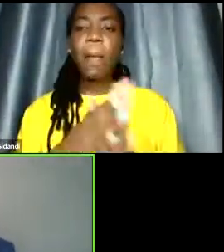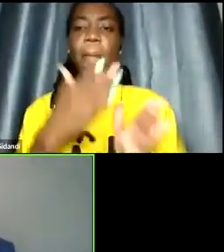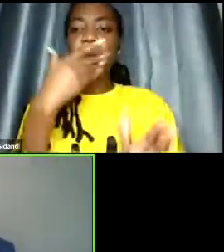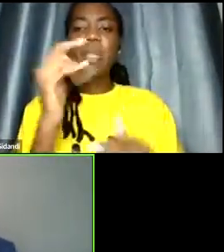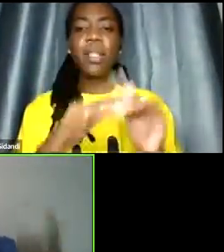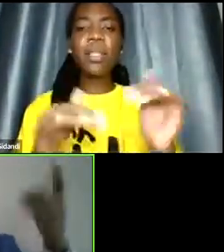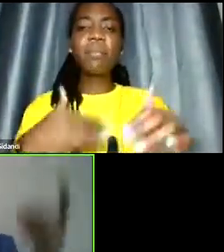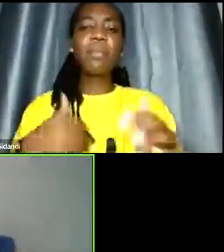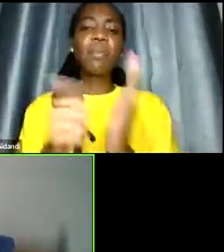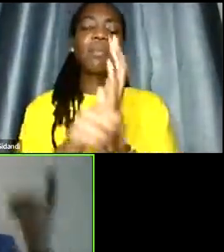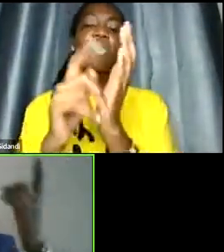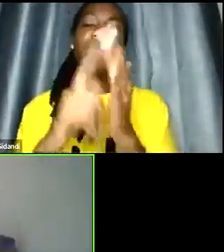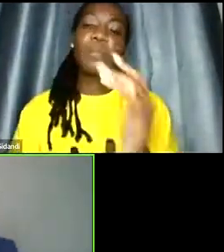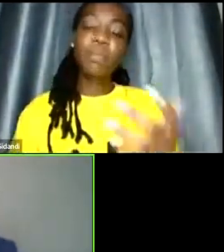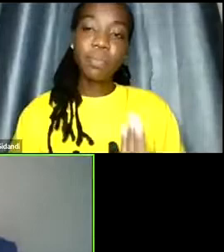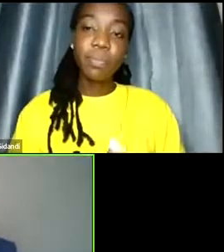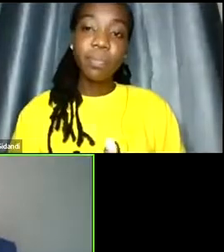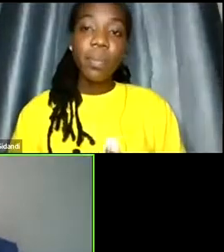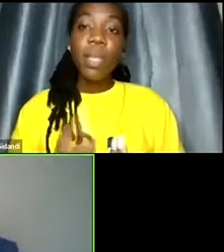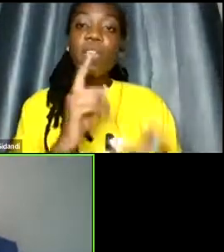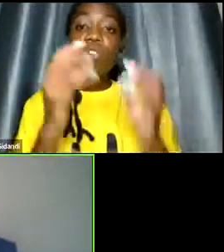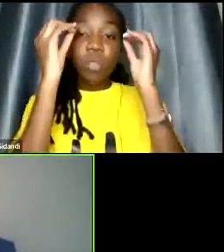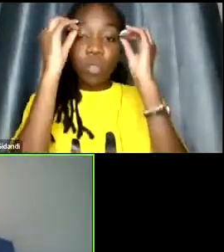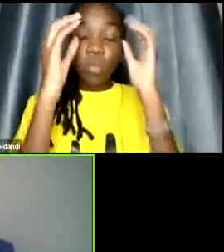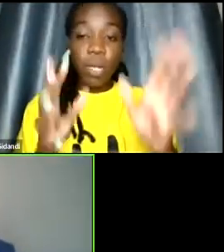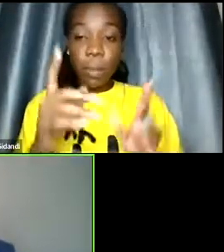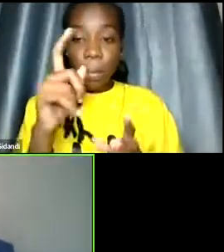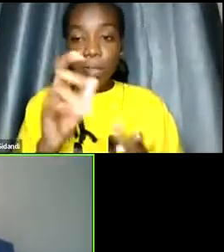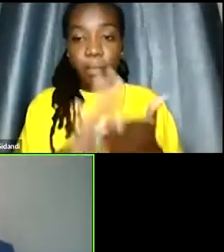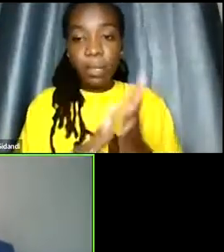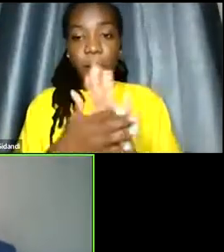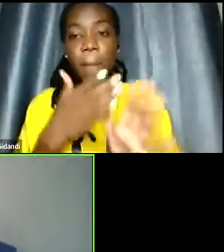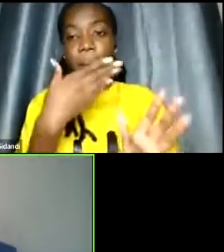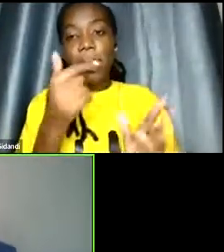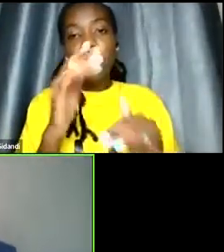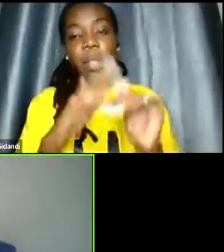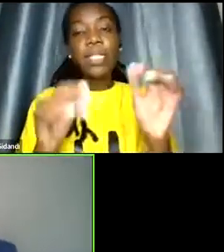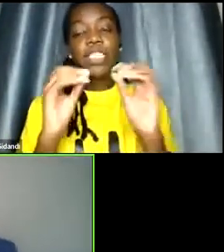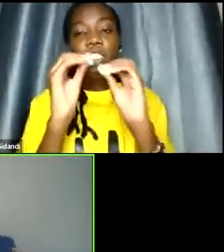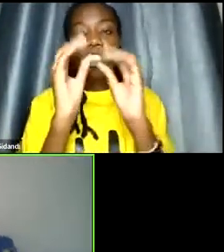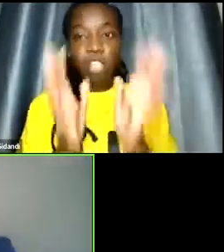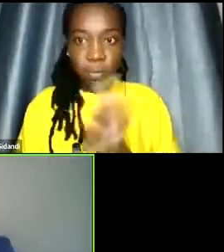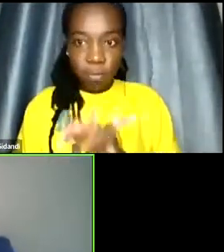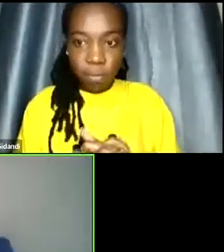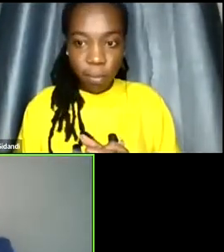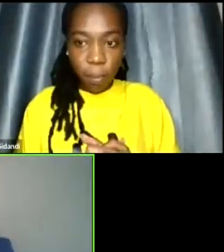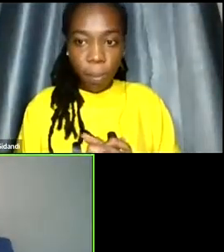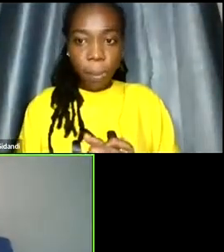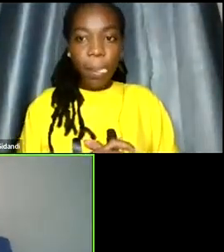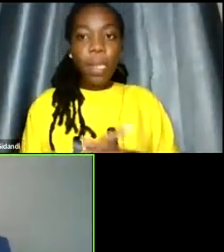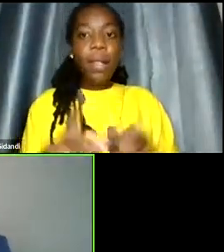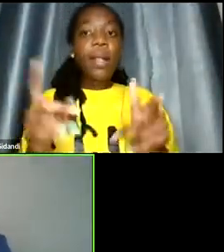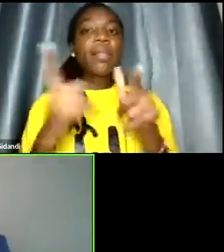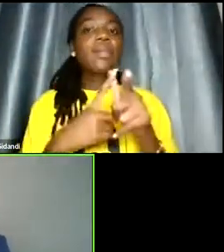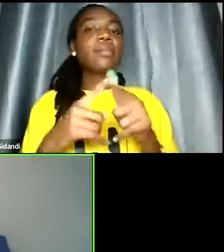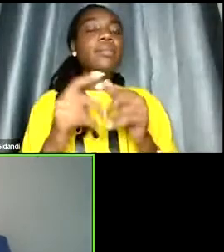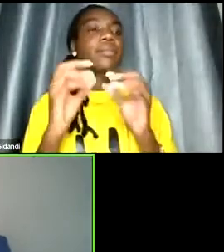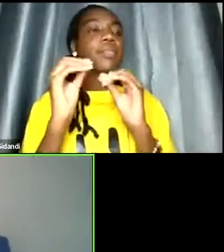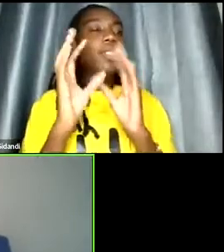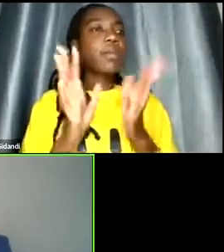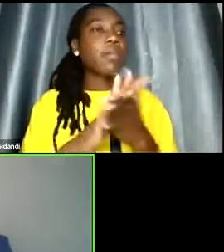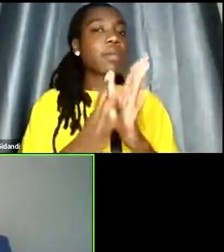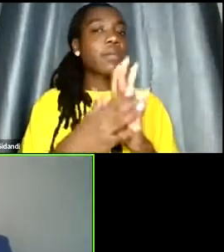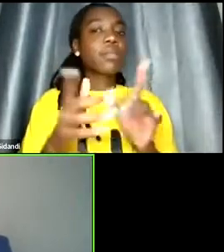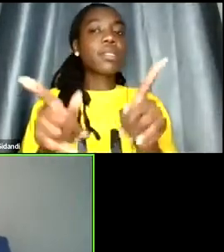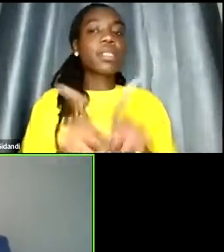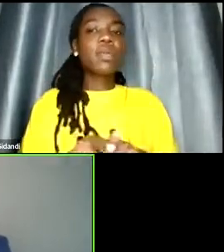idea. The student is supposed to become better than the teacher eventually, such that the teacher remains as a sensei, as